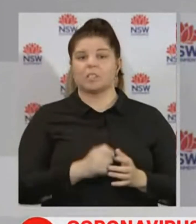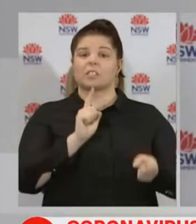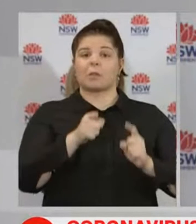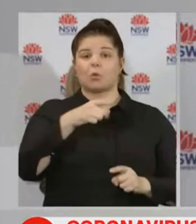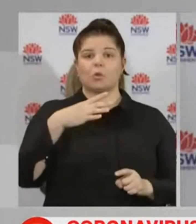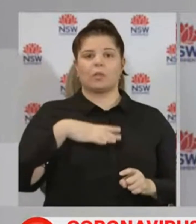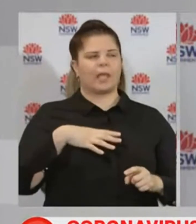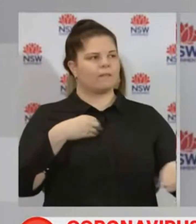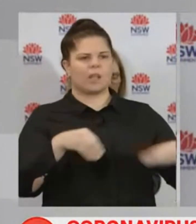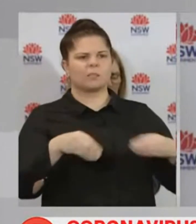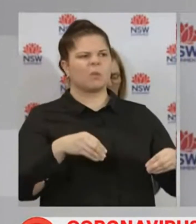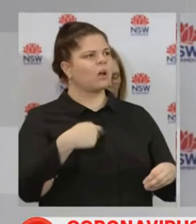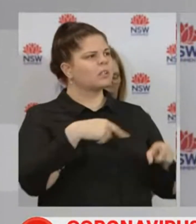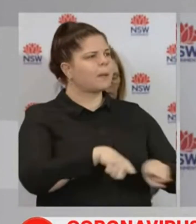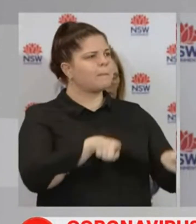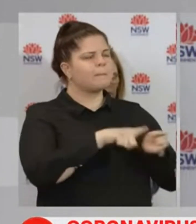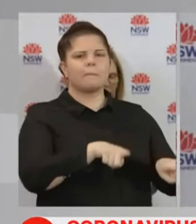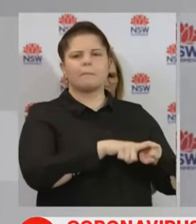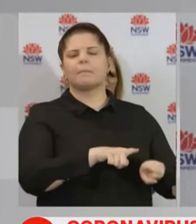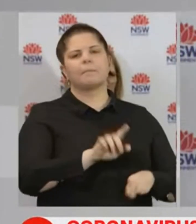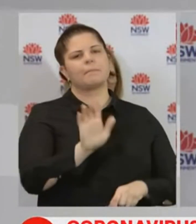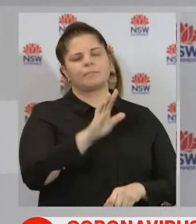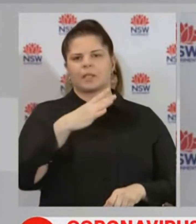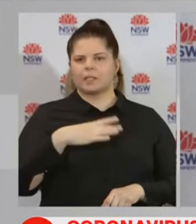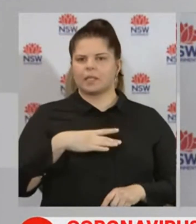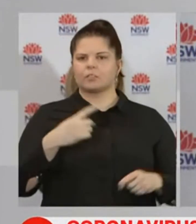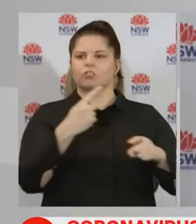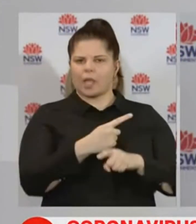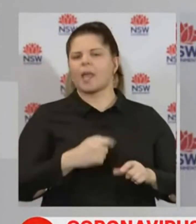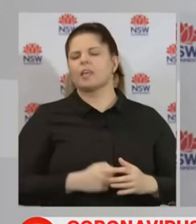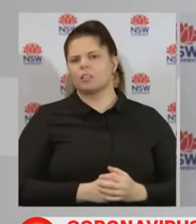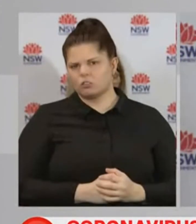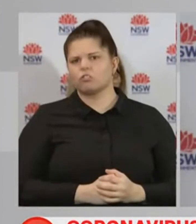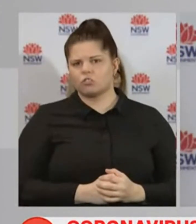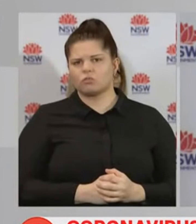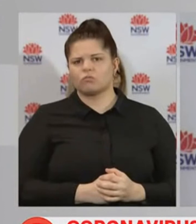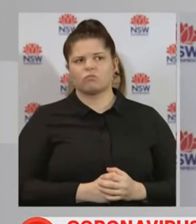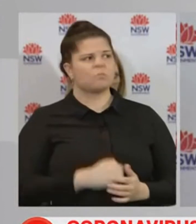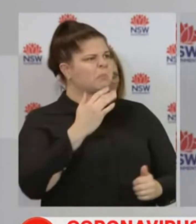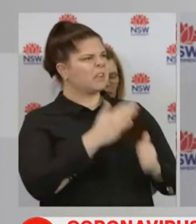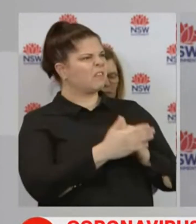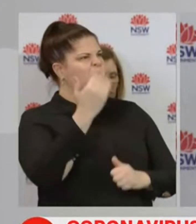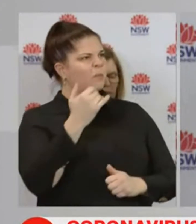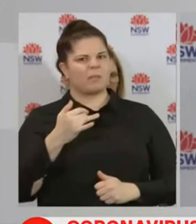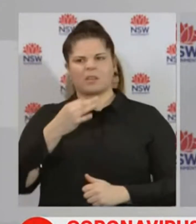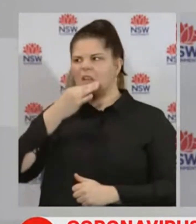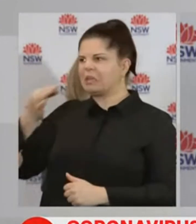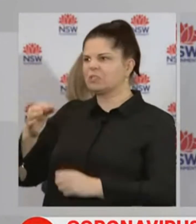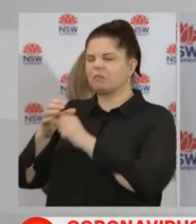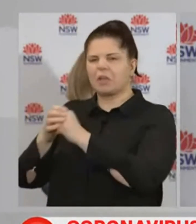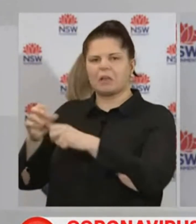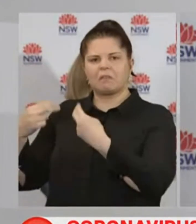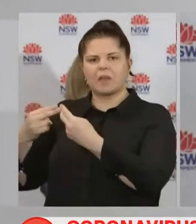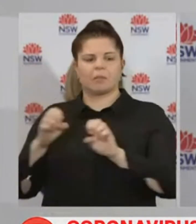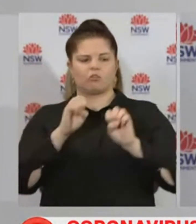ways in which to get to work, different ways in which to get dropped off potentially. So in the past, we would have